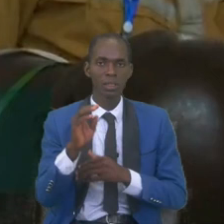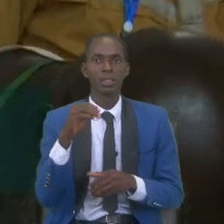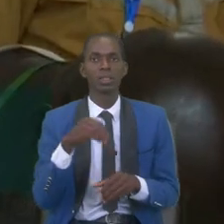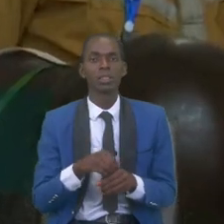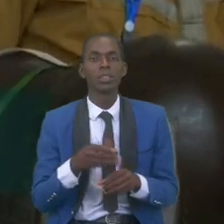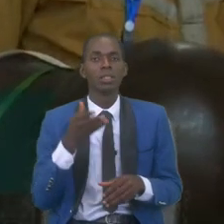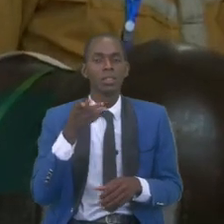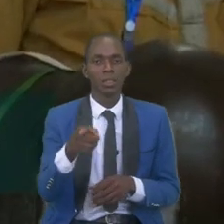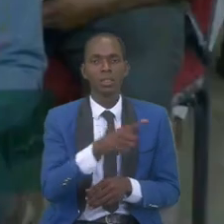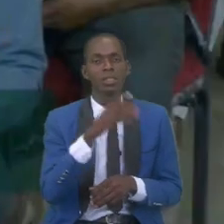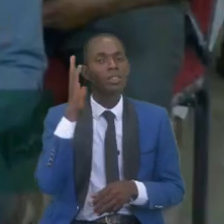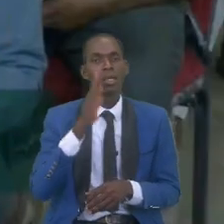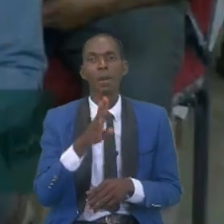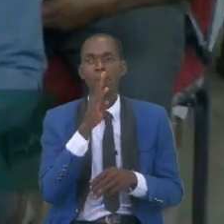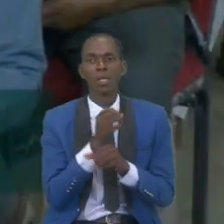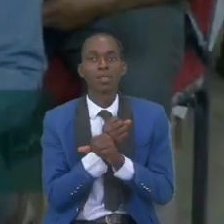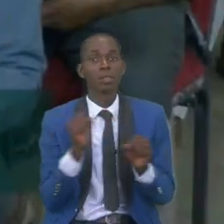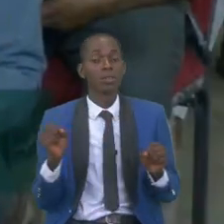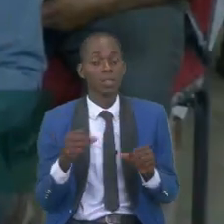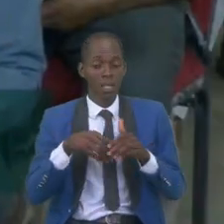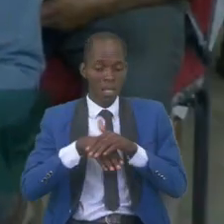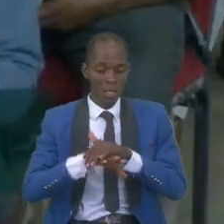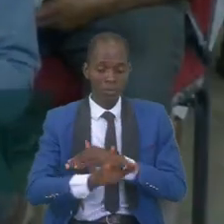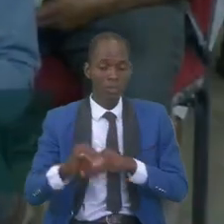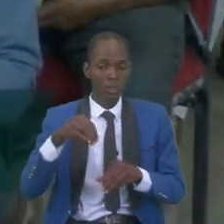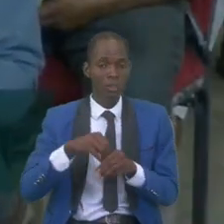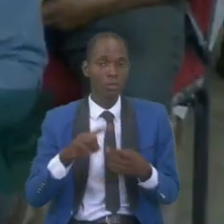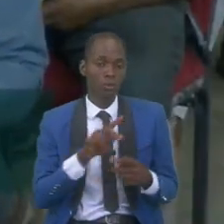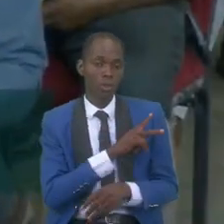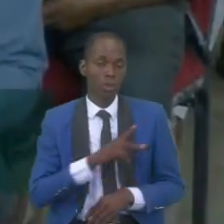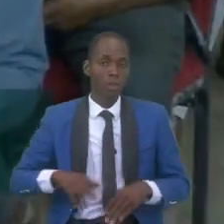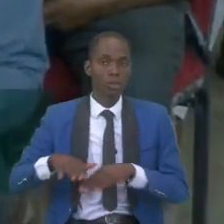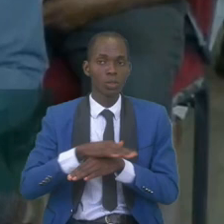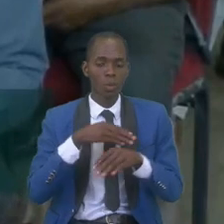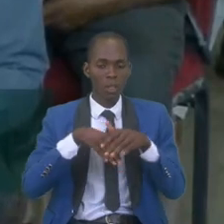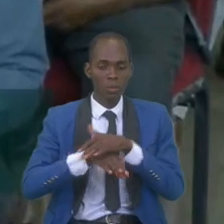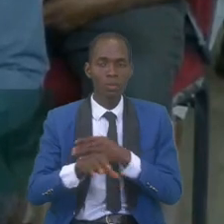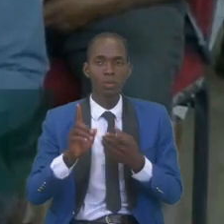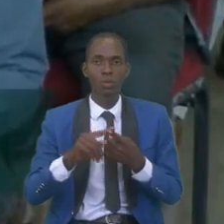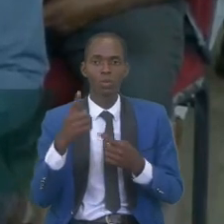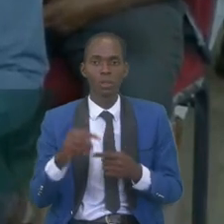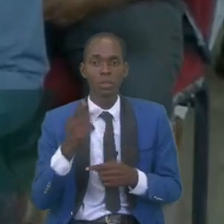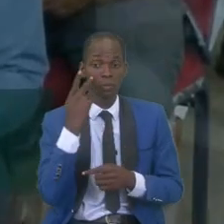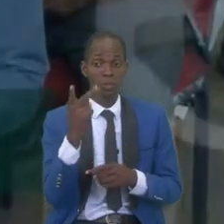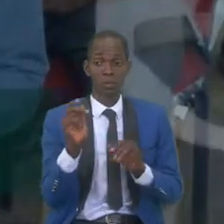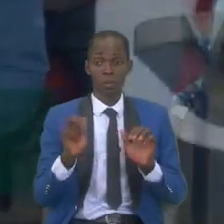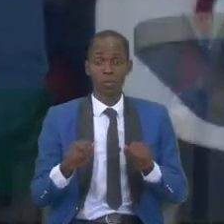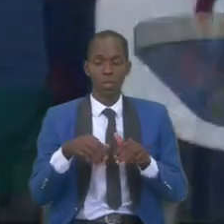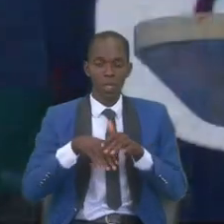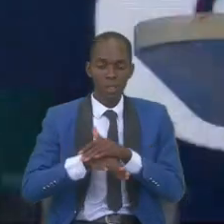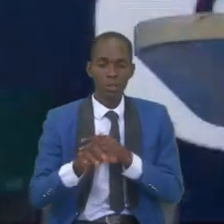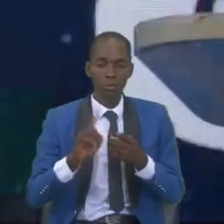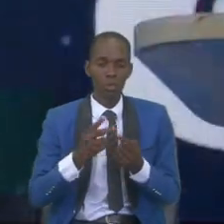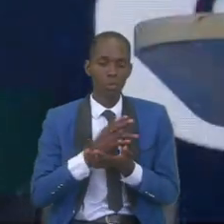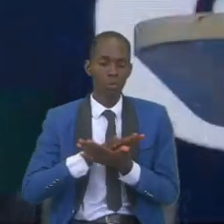be saved. Entering into the kingdom, entering into the invisible church, entering into the ecclesia of God,